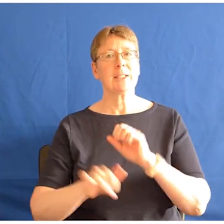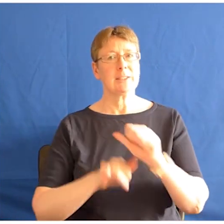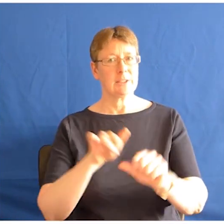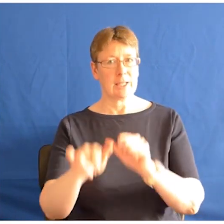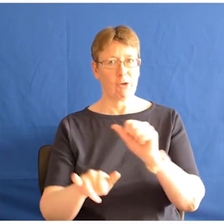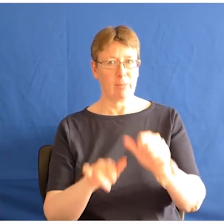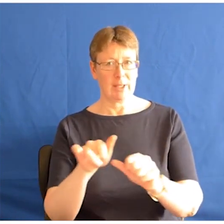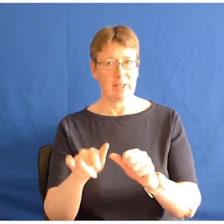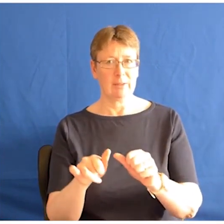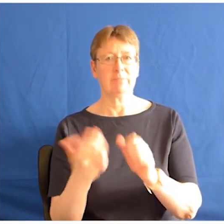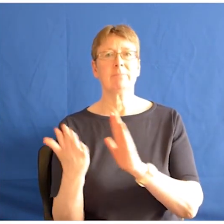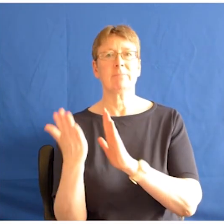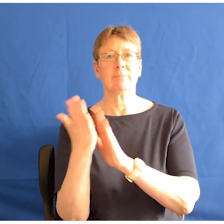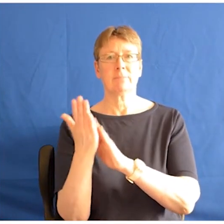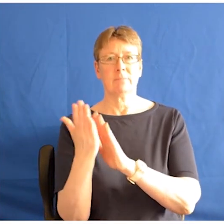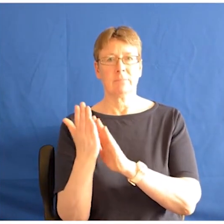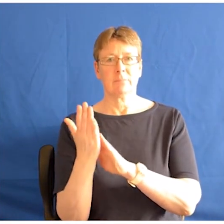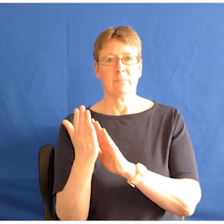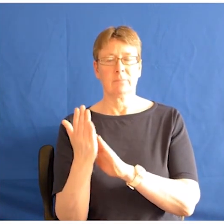ceremony today.